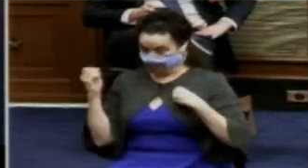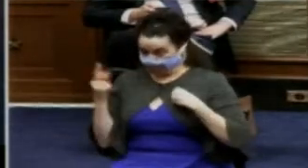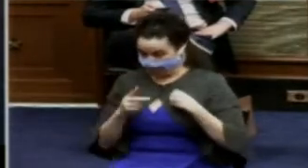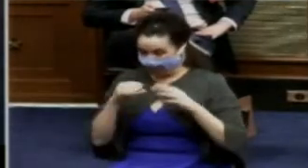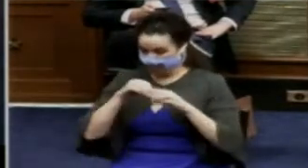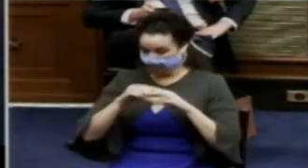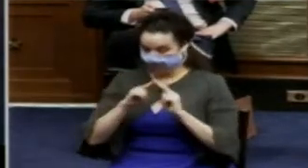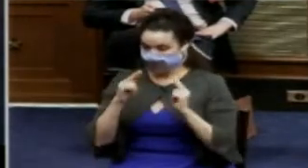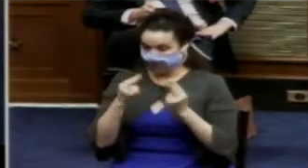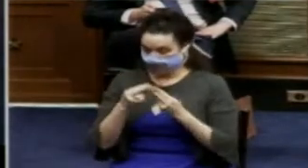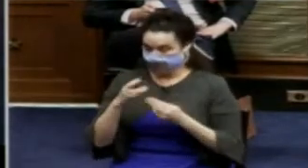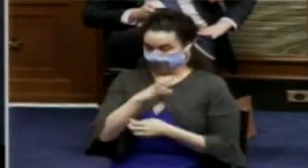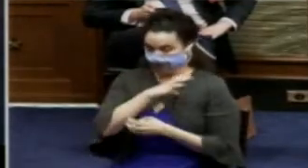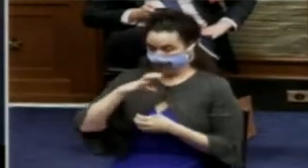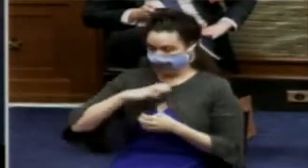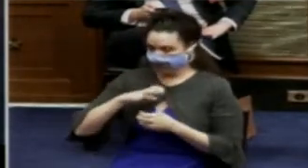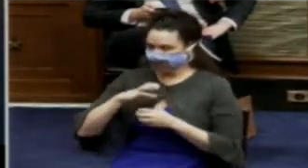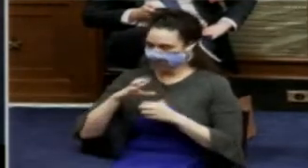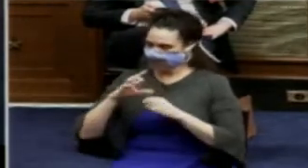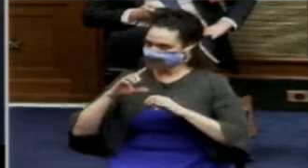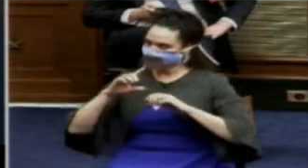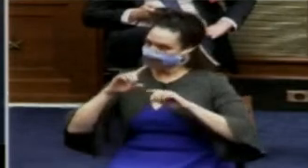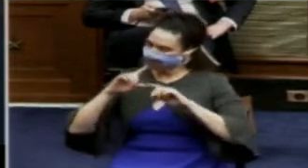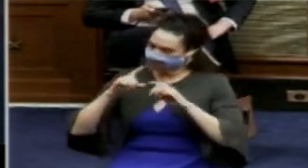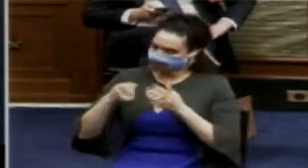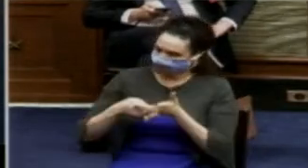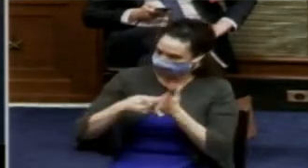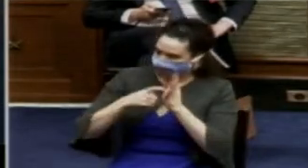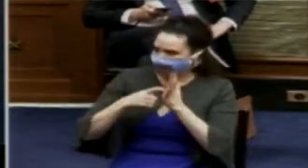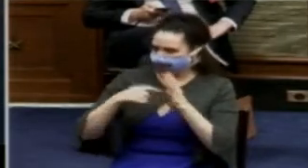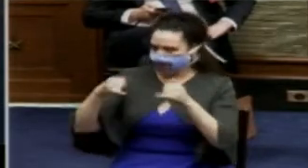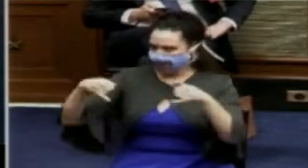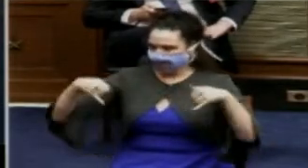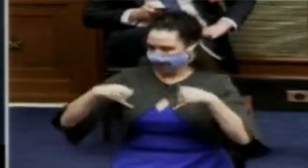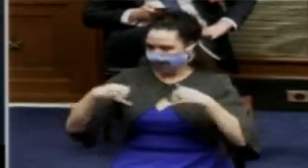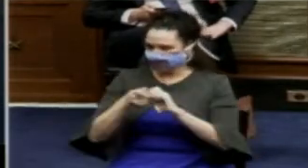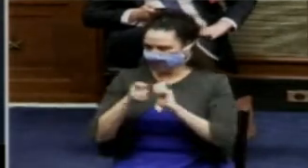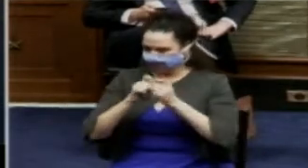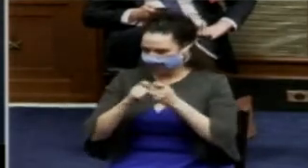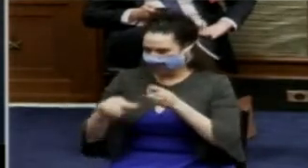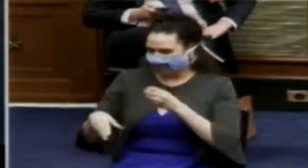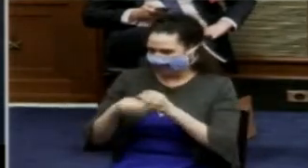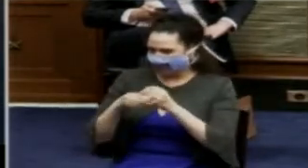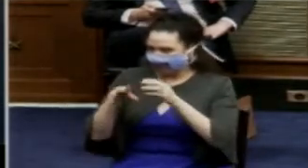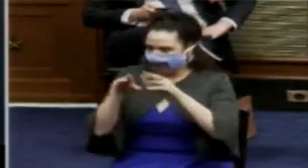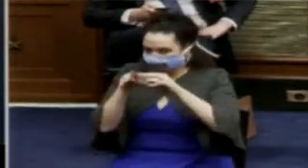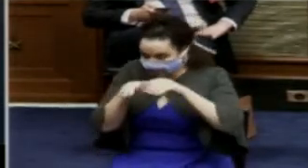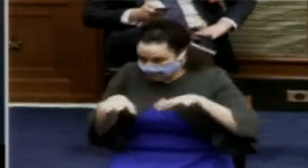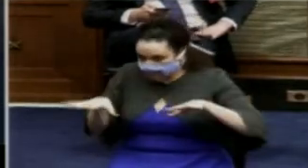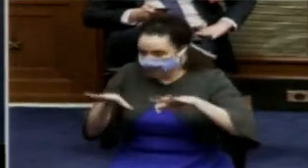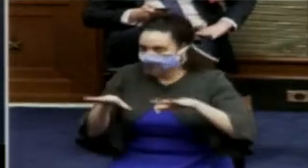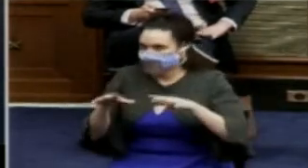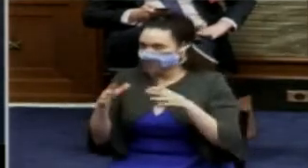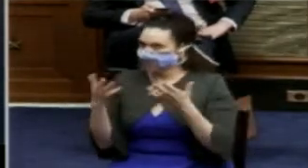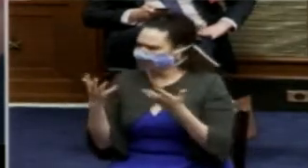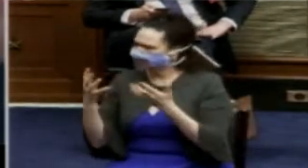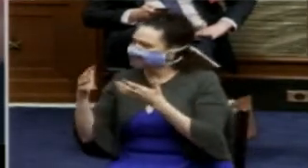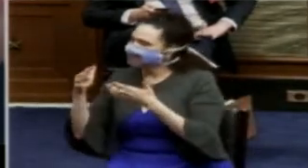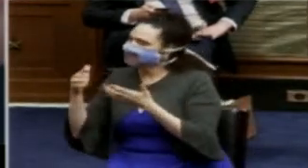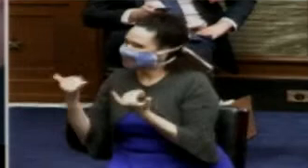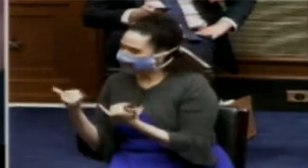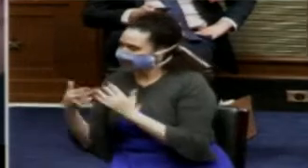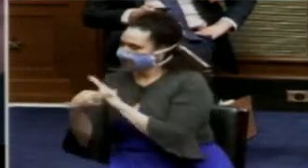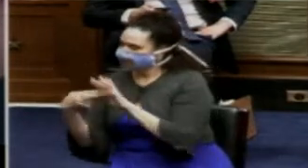Congress insisted on boundary changes that actually added territory to what is now New Mexico and took it away from